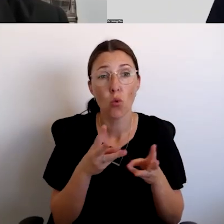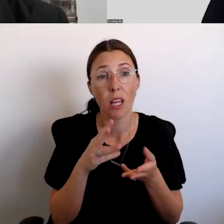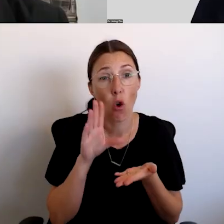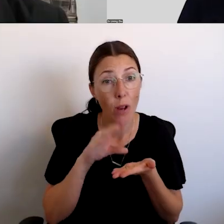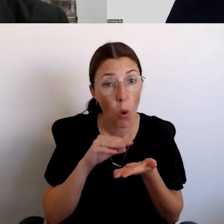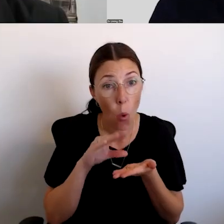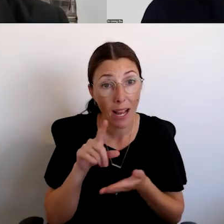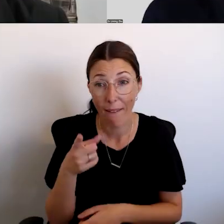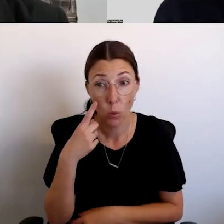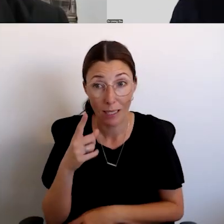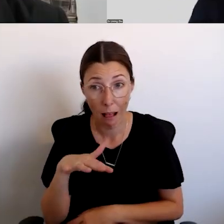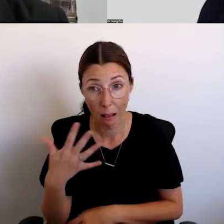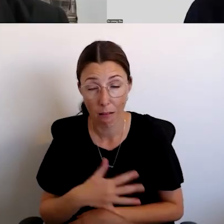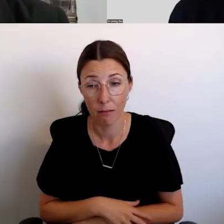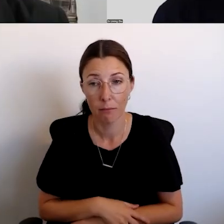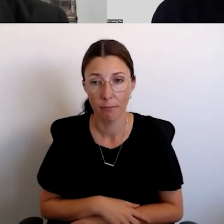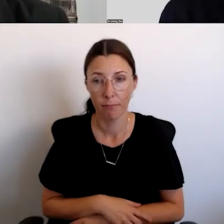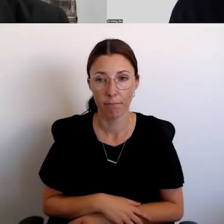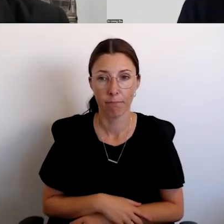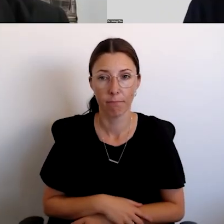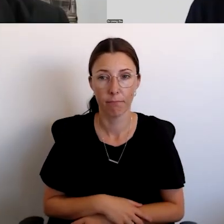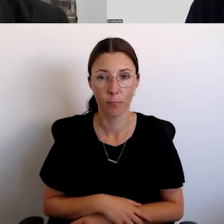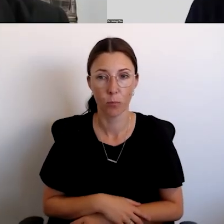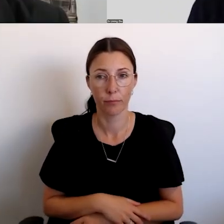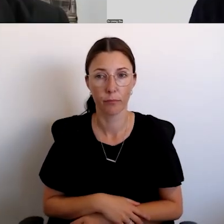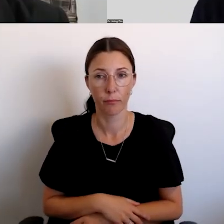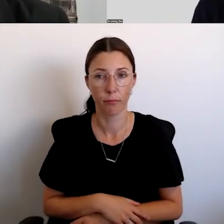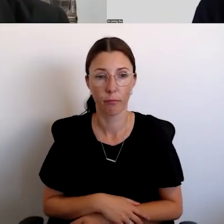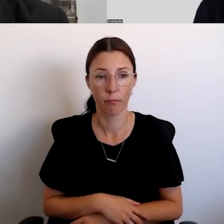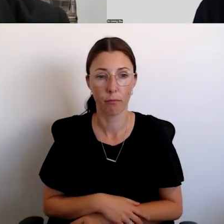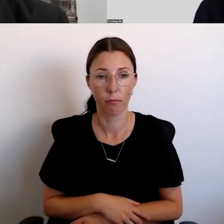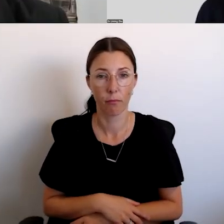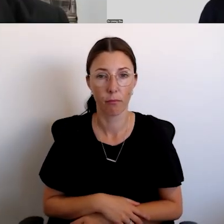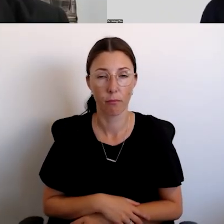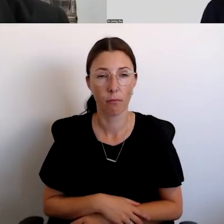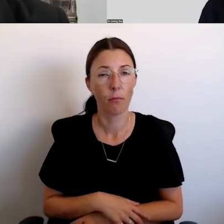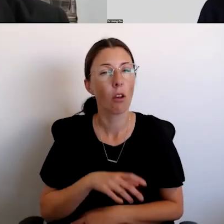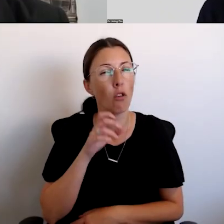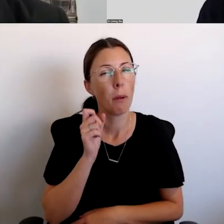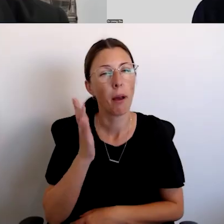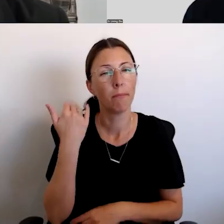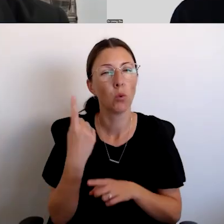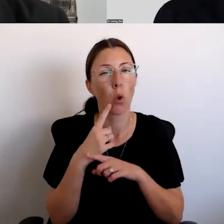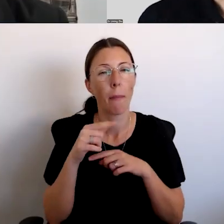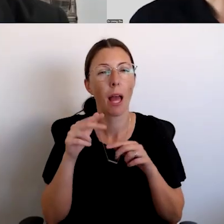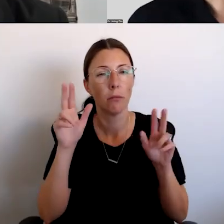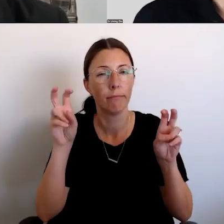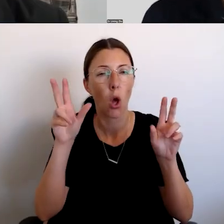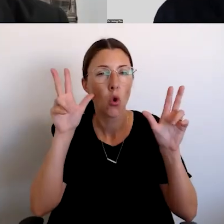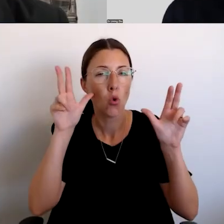across any? Right. So ourselves, remember the noise injection into images. We certainly are working